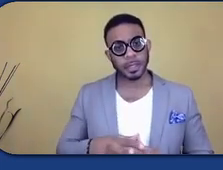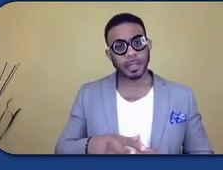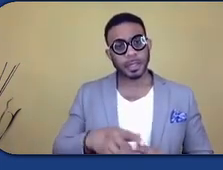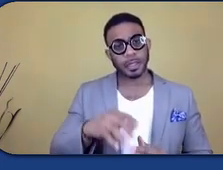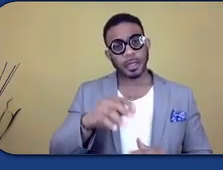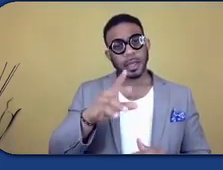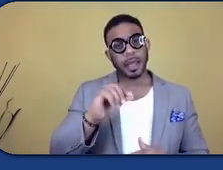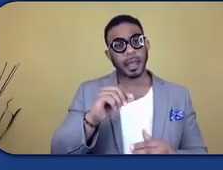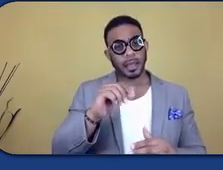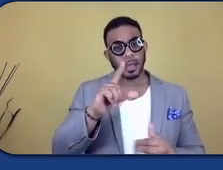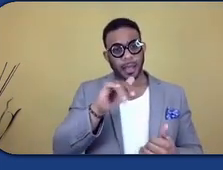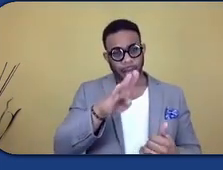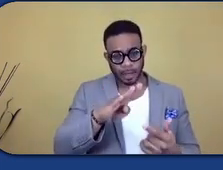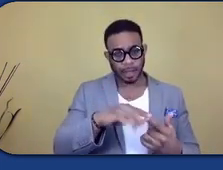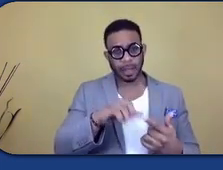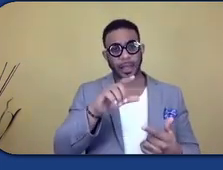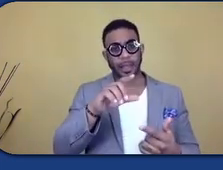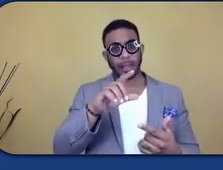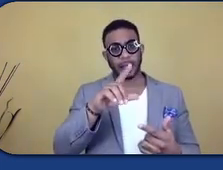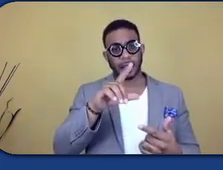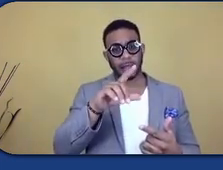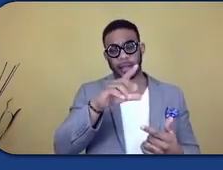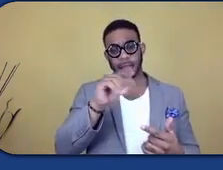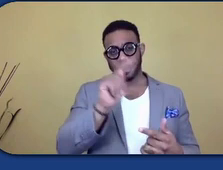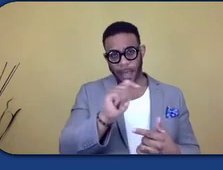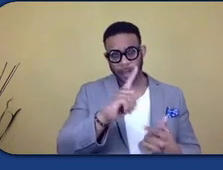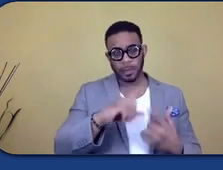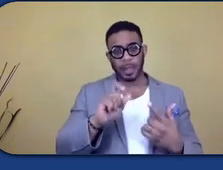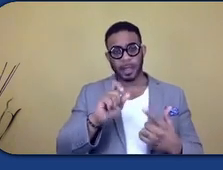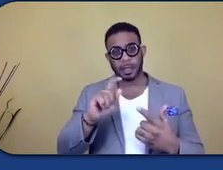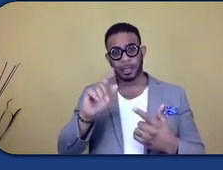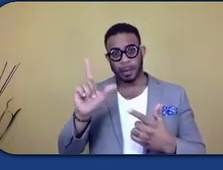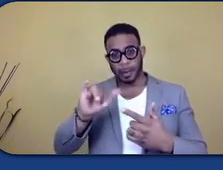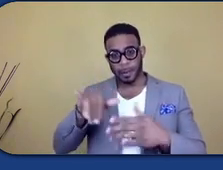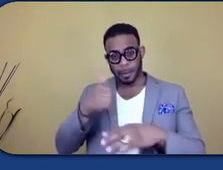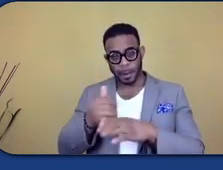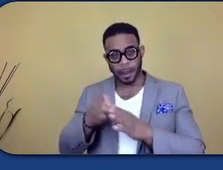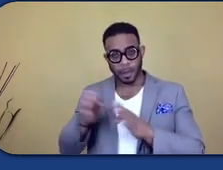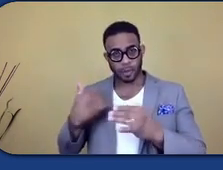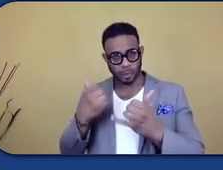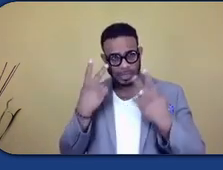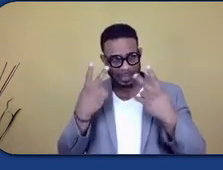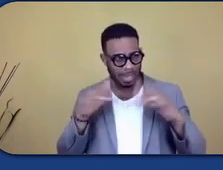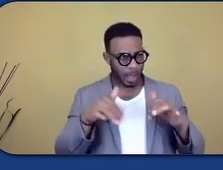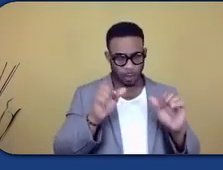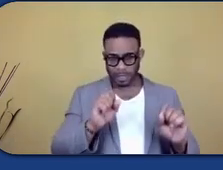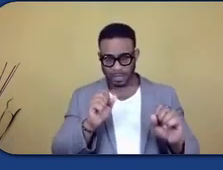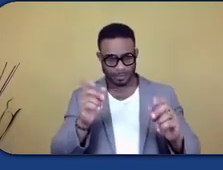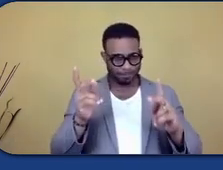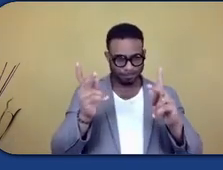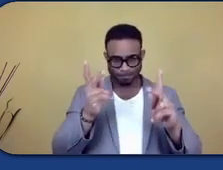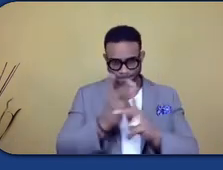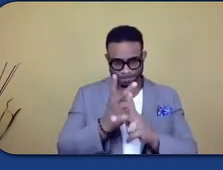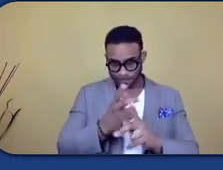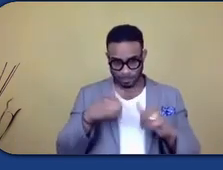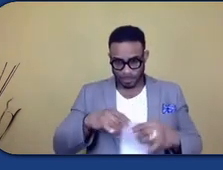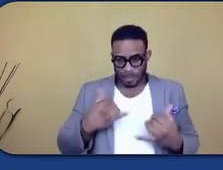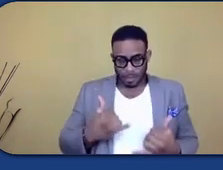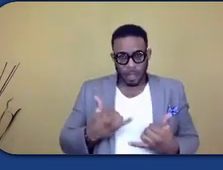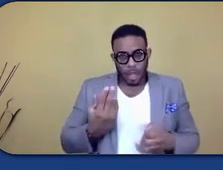administration, laboratory, and the library block, which within the limited resources we have tried to see how we